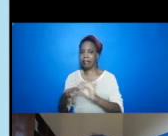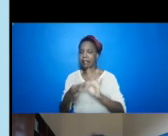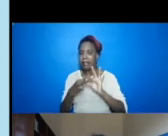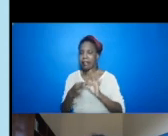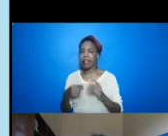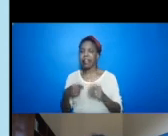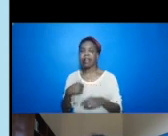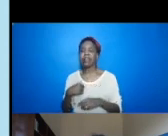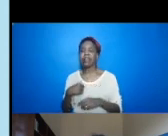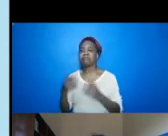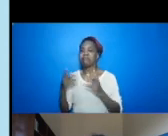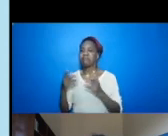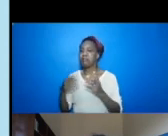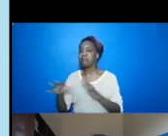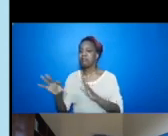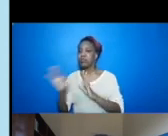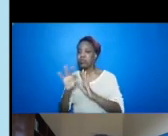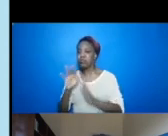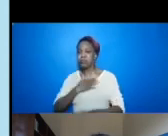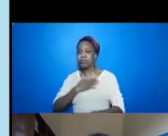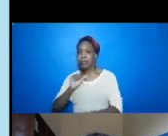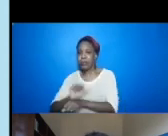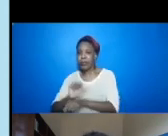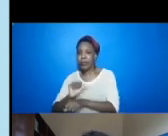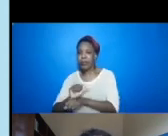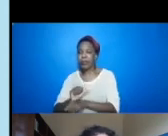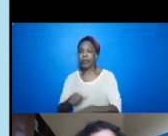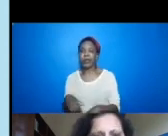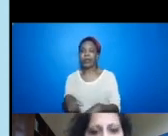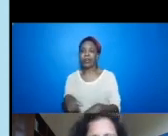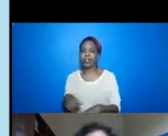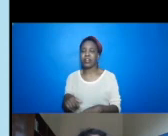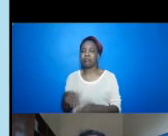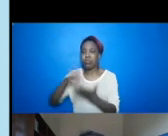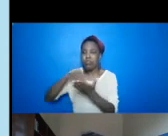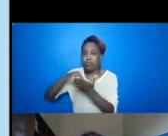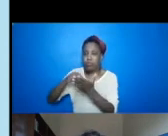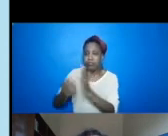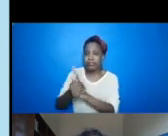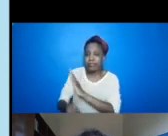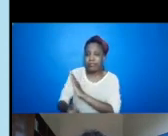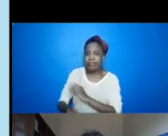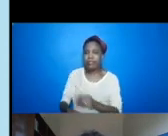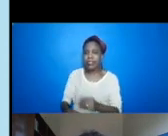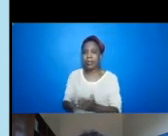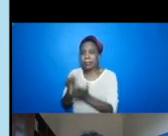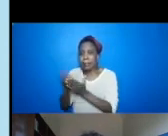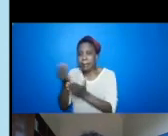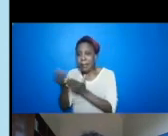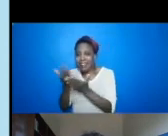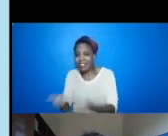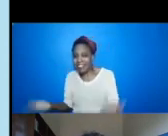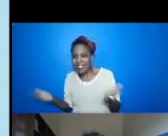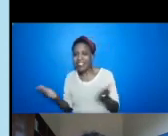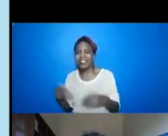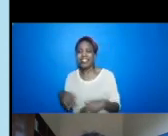and what knowledge you acquire and assets you possess. But in many societies, the roles